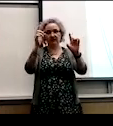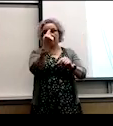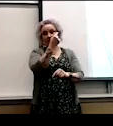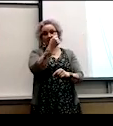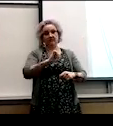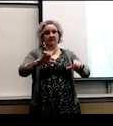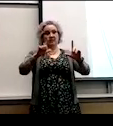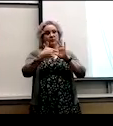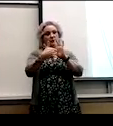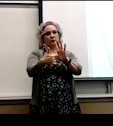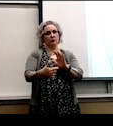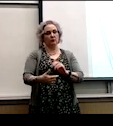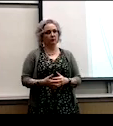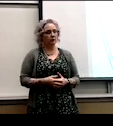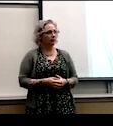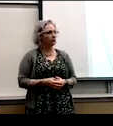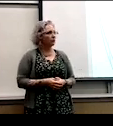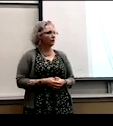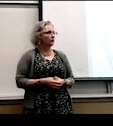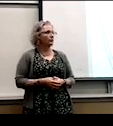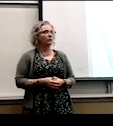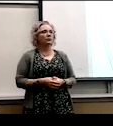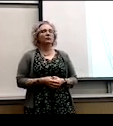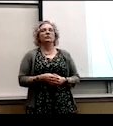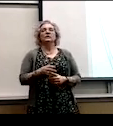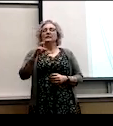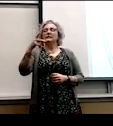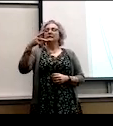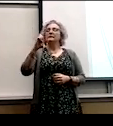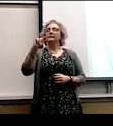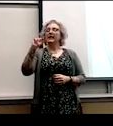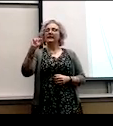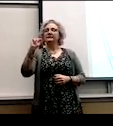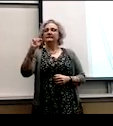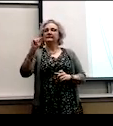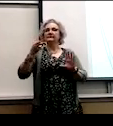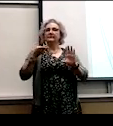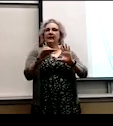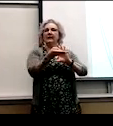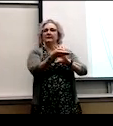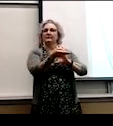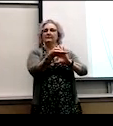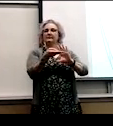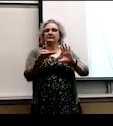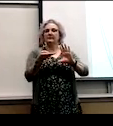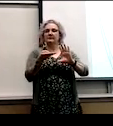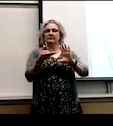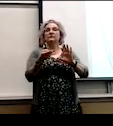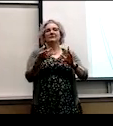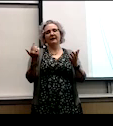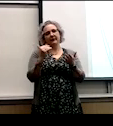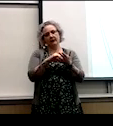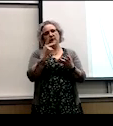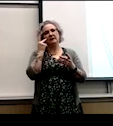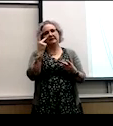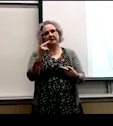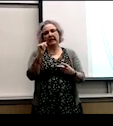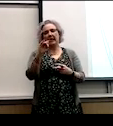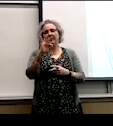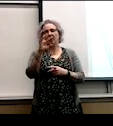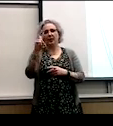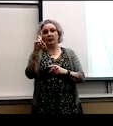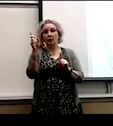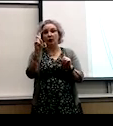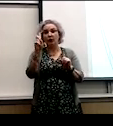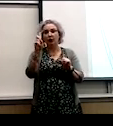trials with PET scans that show more amyloid deposition in the frontal lobes. Right now,